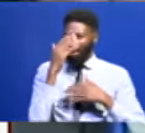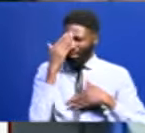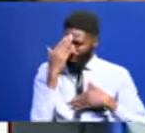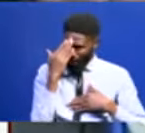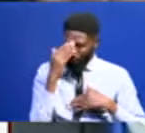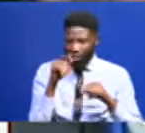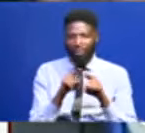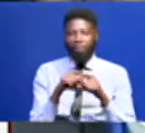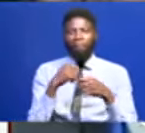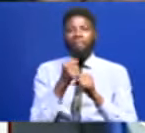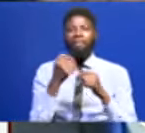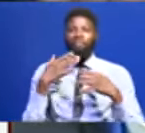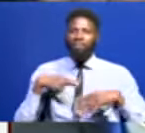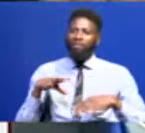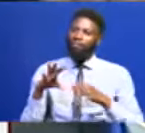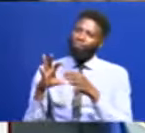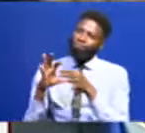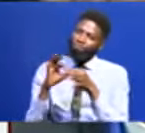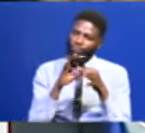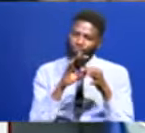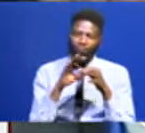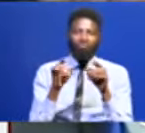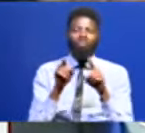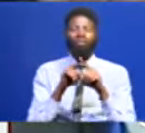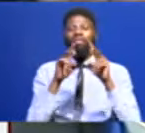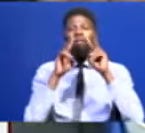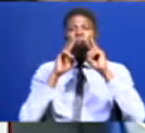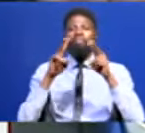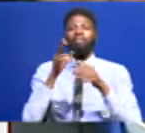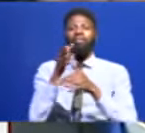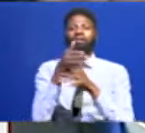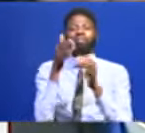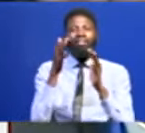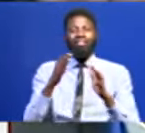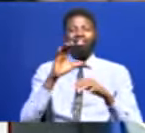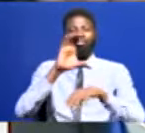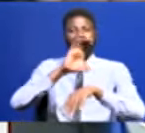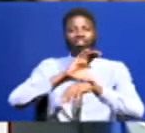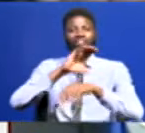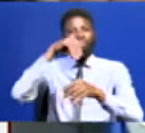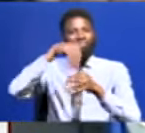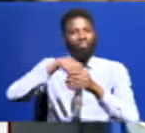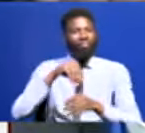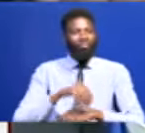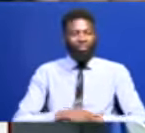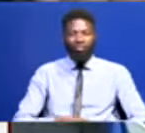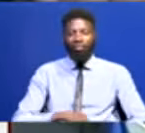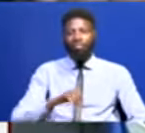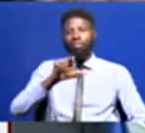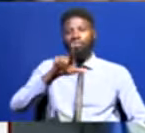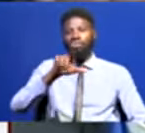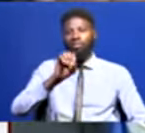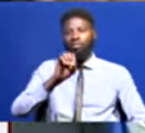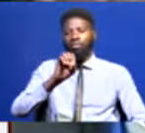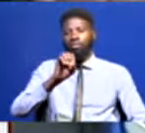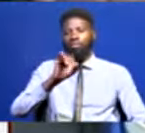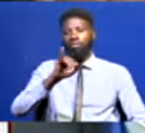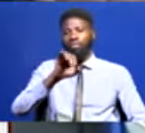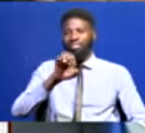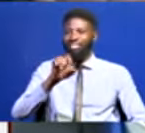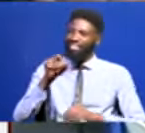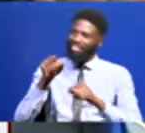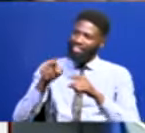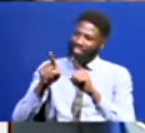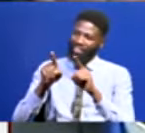brethren as a peace ambassador in the church. Eloise Mukami was an